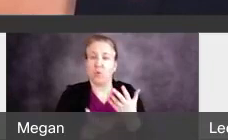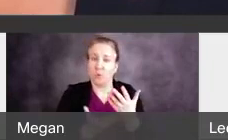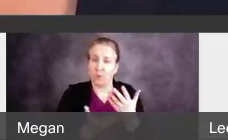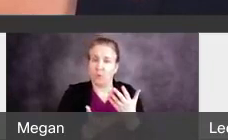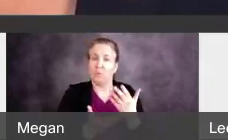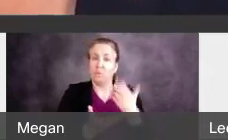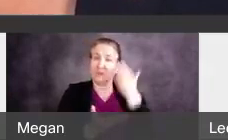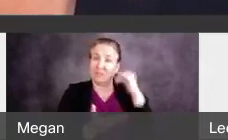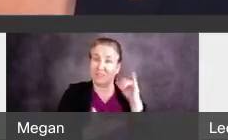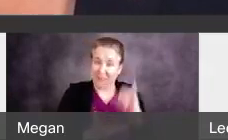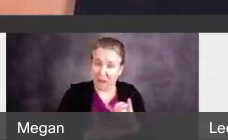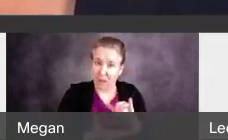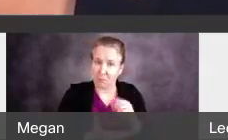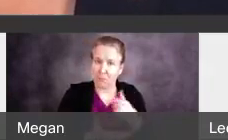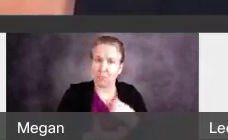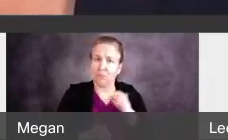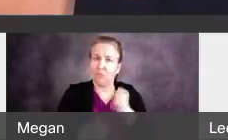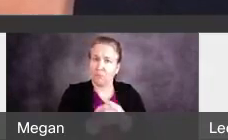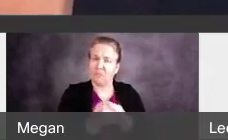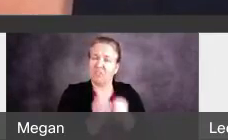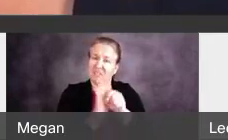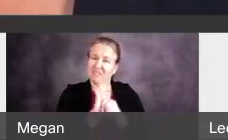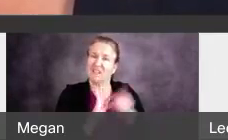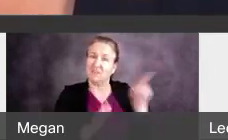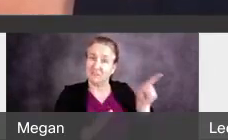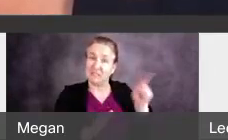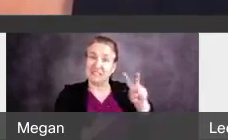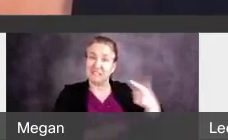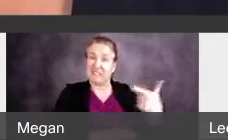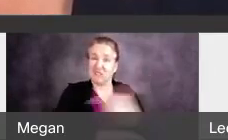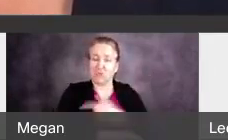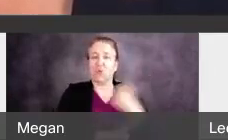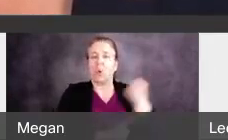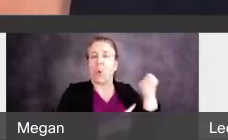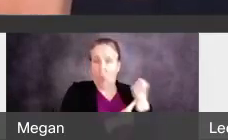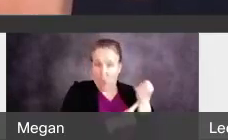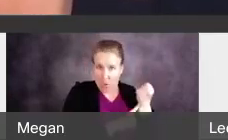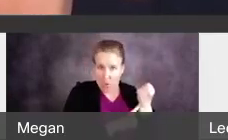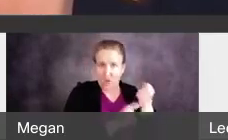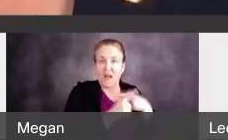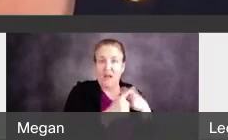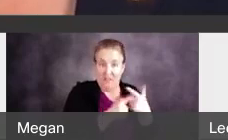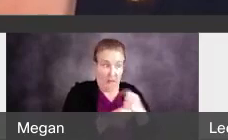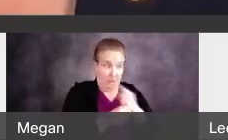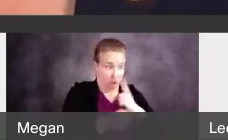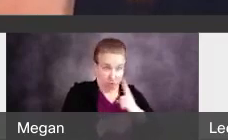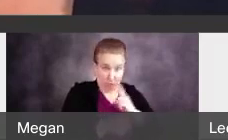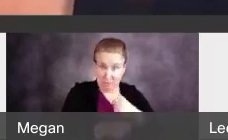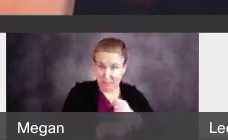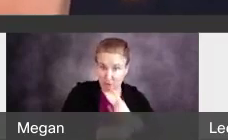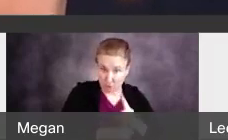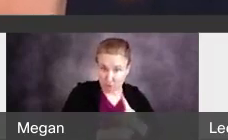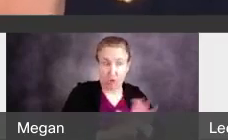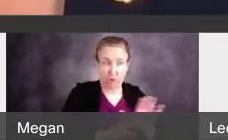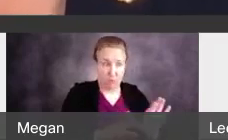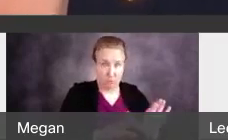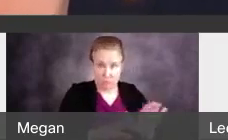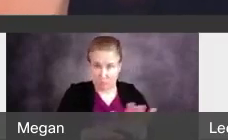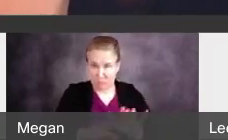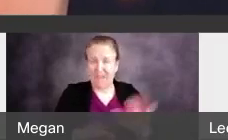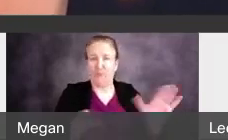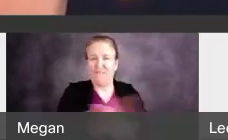I would support that the state hold back the second doses so that we can at least make sure that we fully